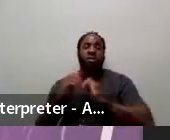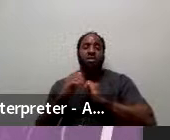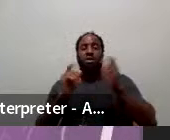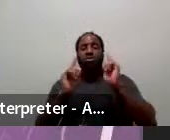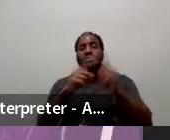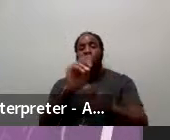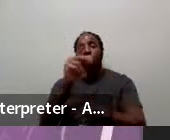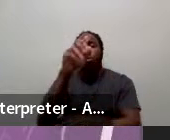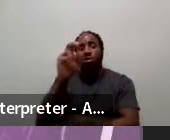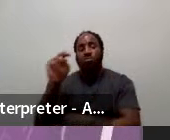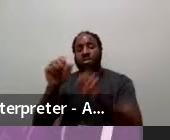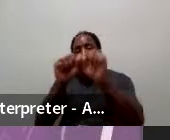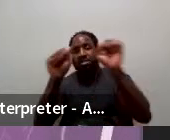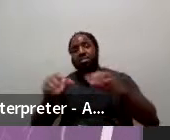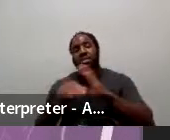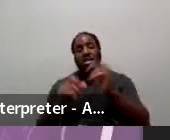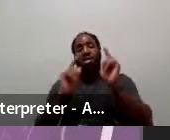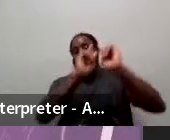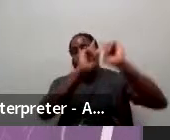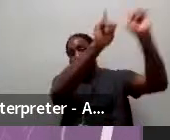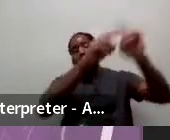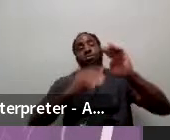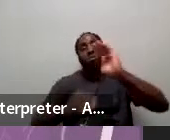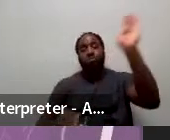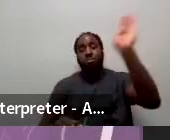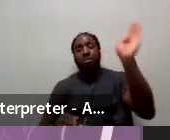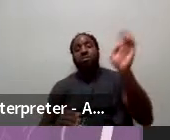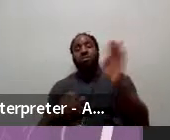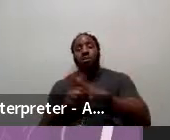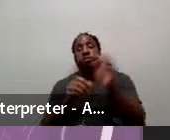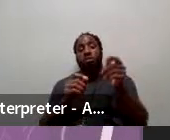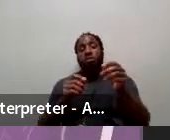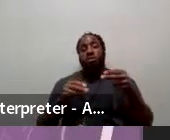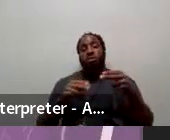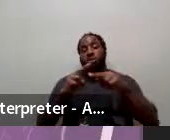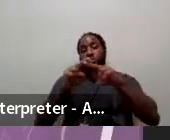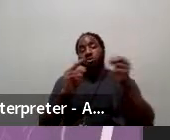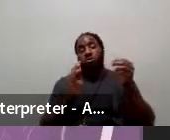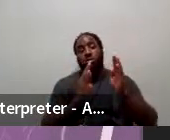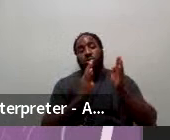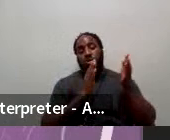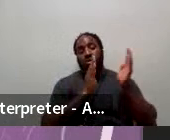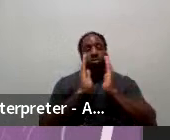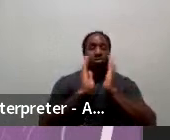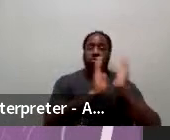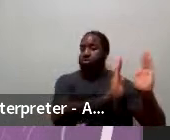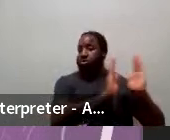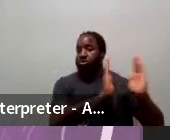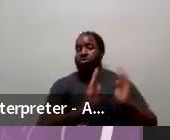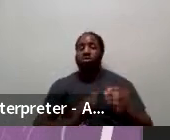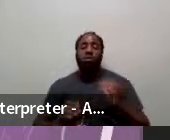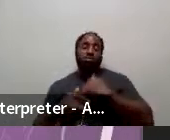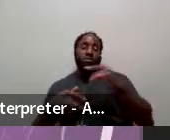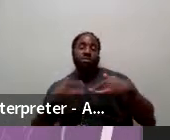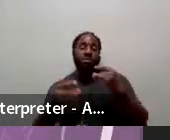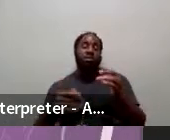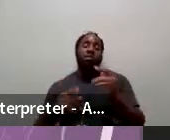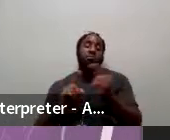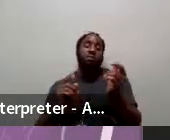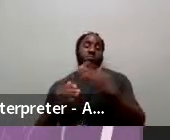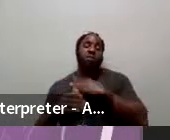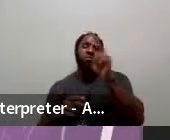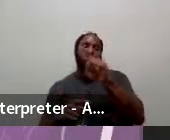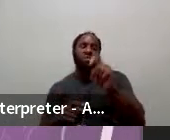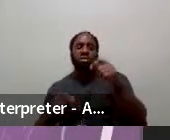go back up to Boston along this rail corridor. So can't wait for this. My only thing is that these rezonings